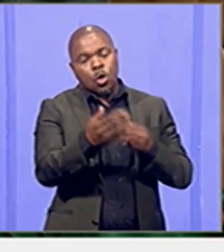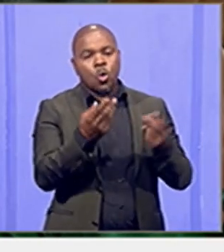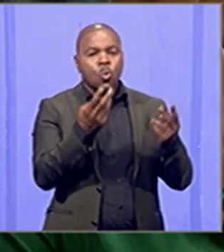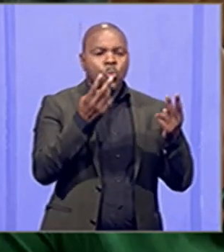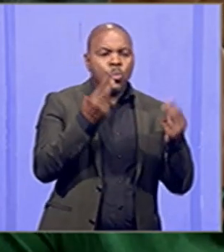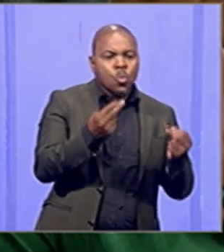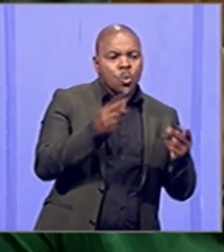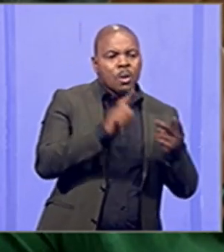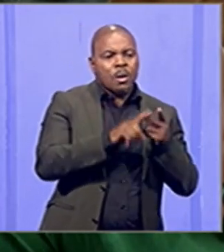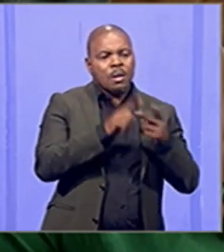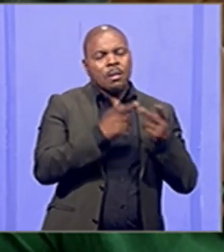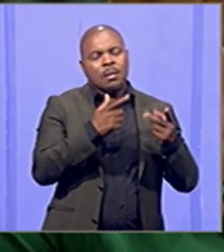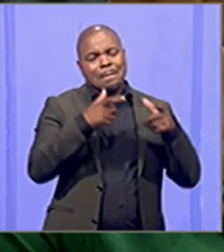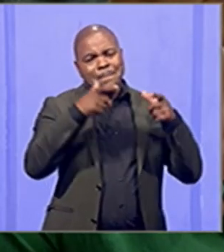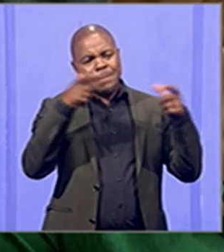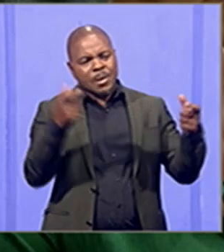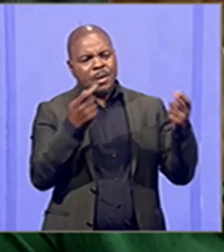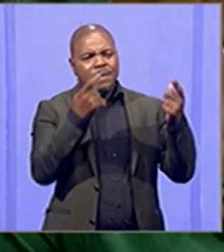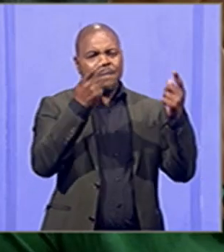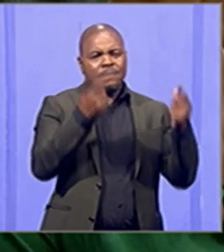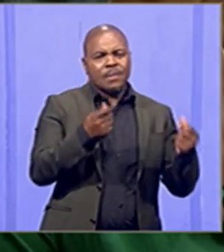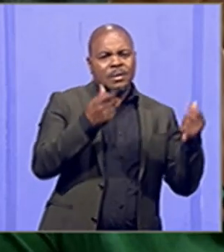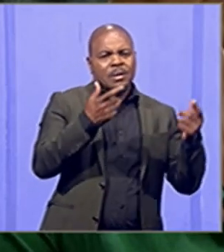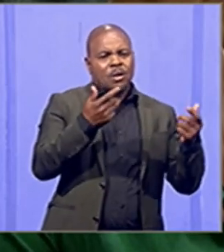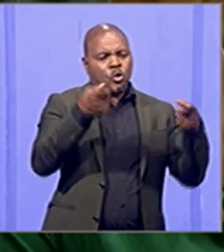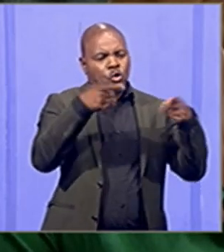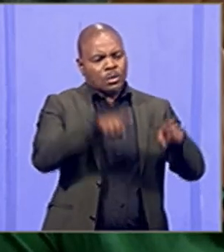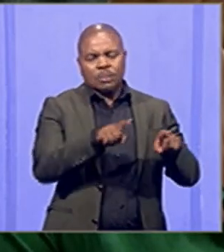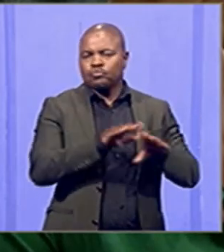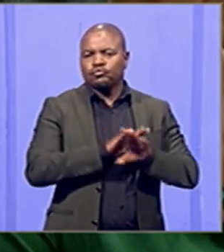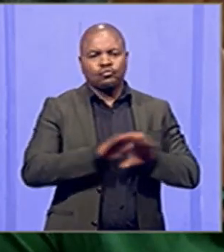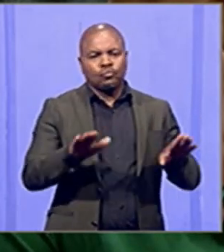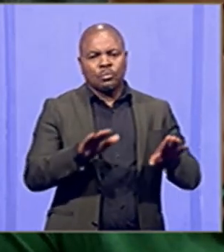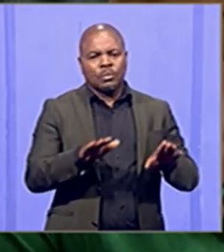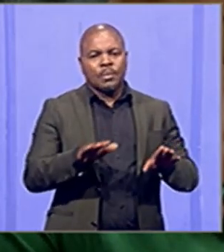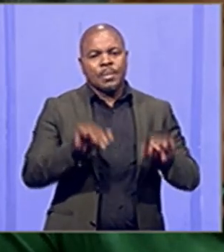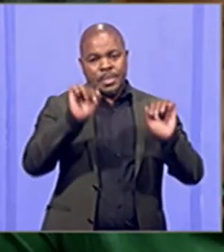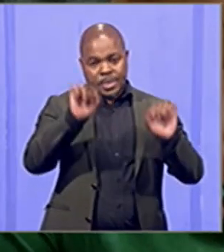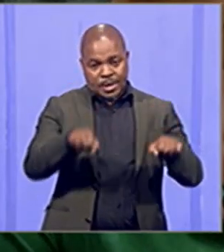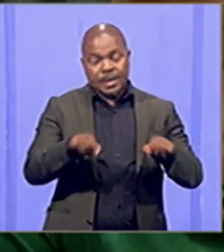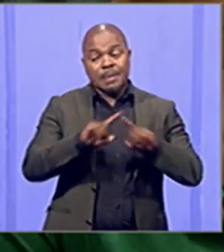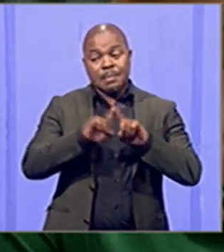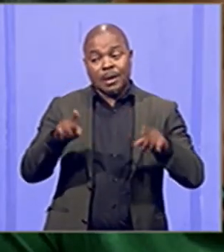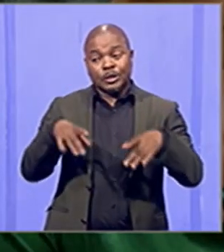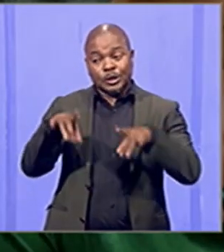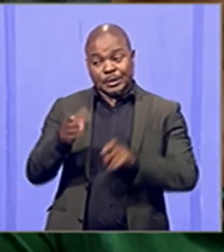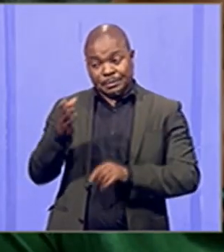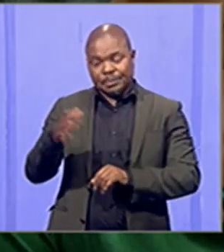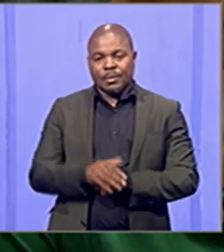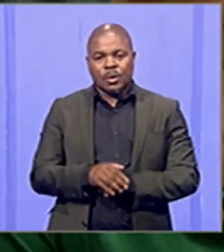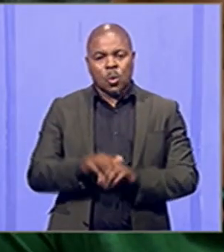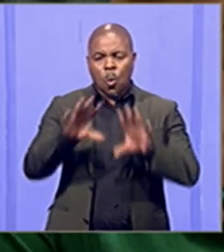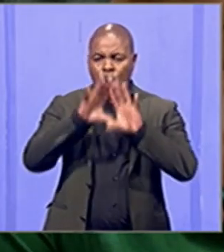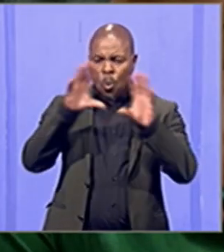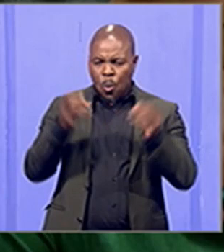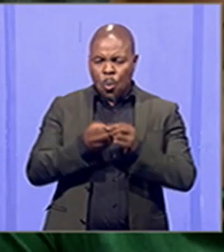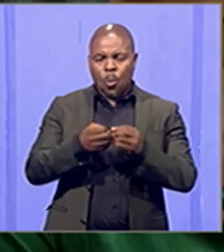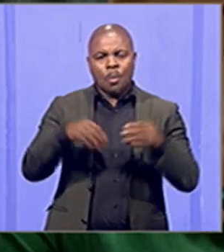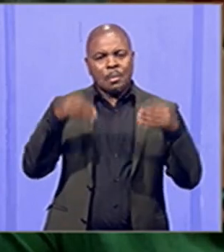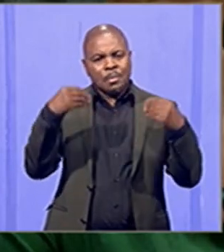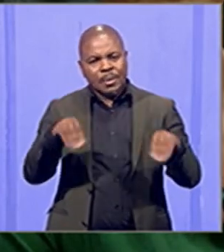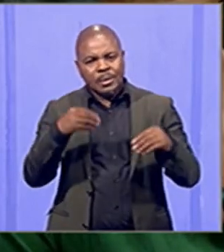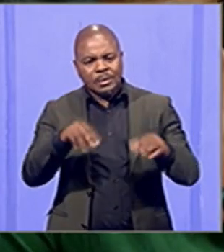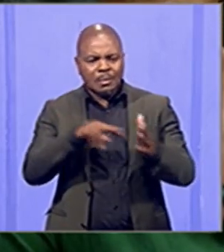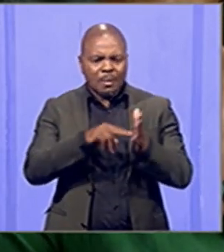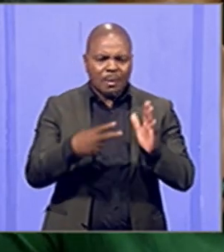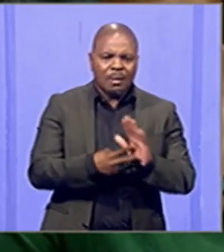financial commitment. The problem with that, Chair, is that all our business plans in terms